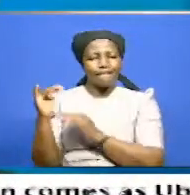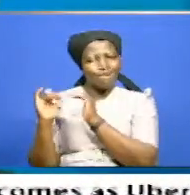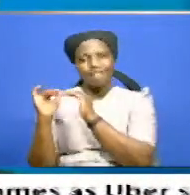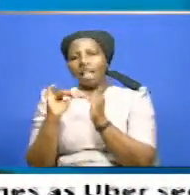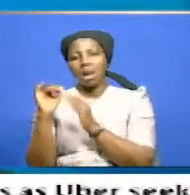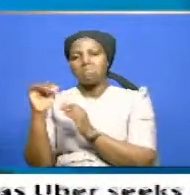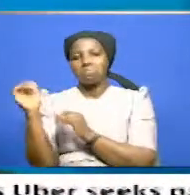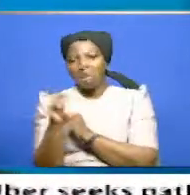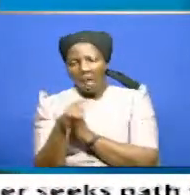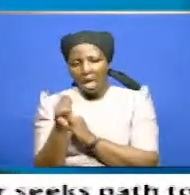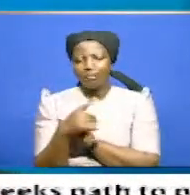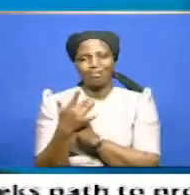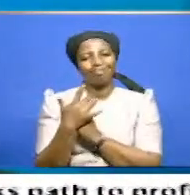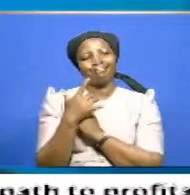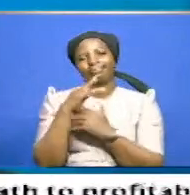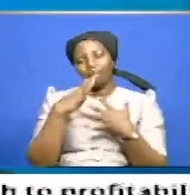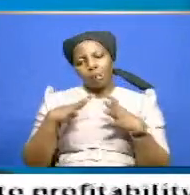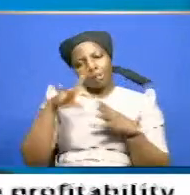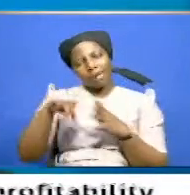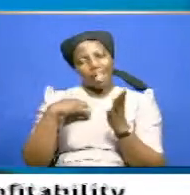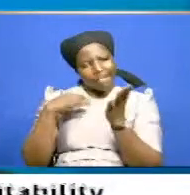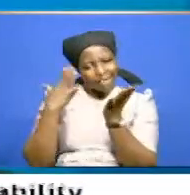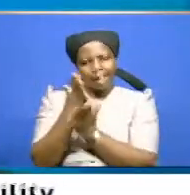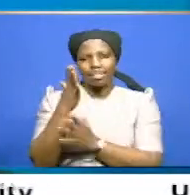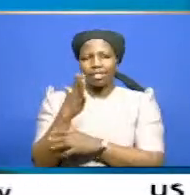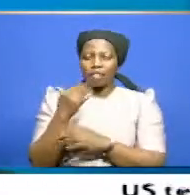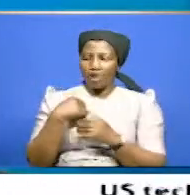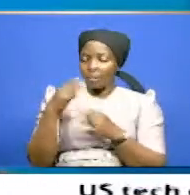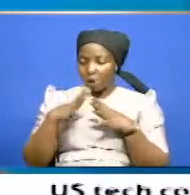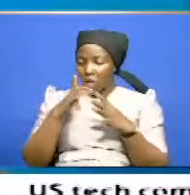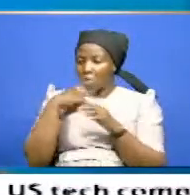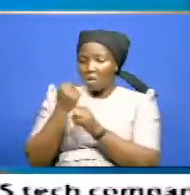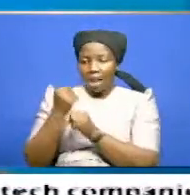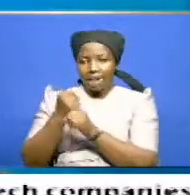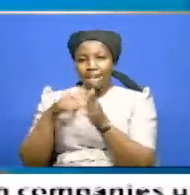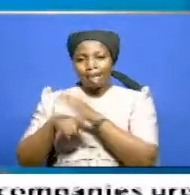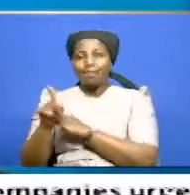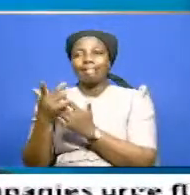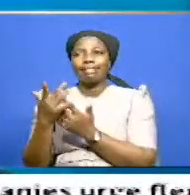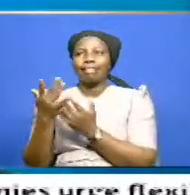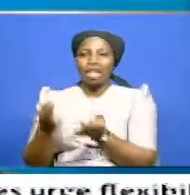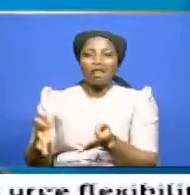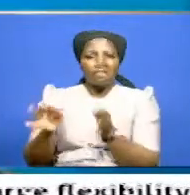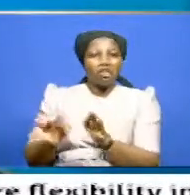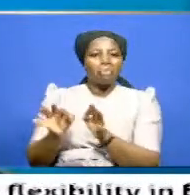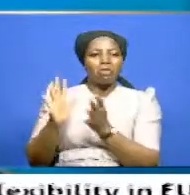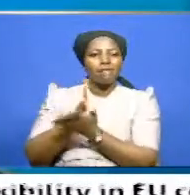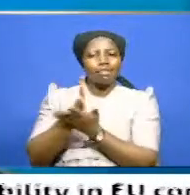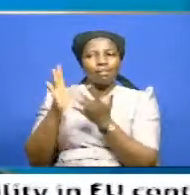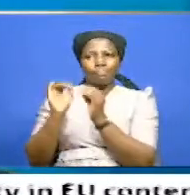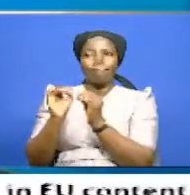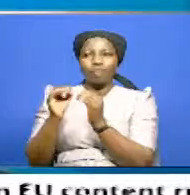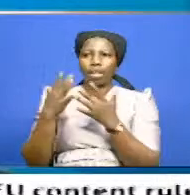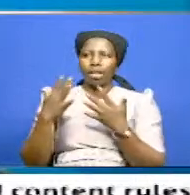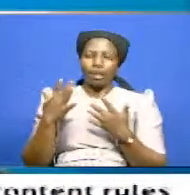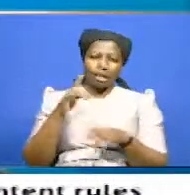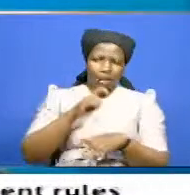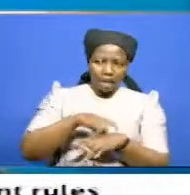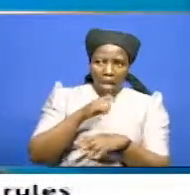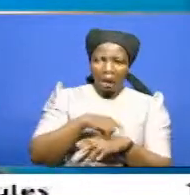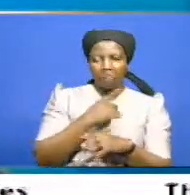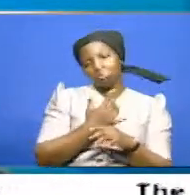of notice. You just don't wake up one day and fire people. So there are people who work in the informal sector. When COVID-19 happened and people went into lockdown, you just woke up and